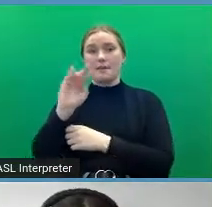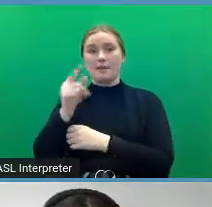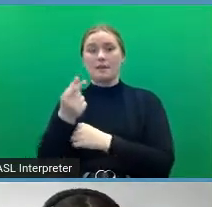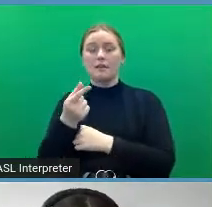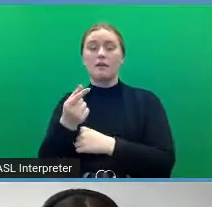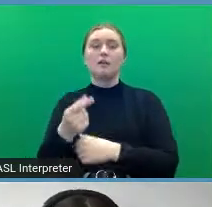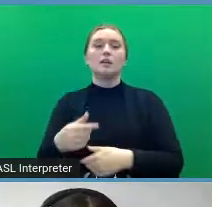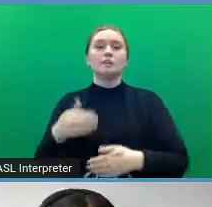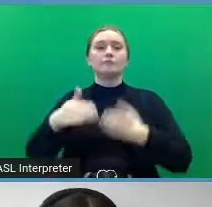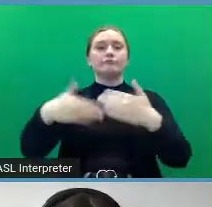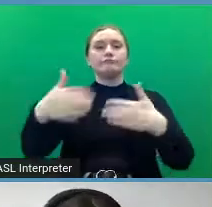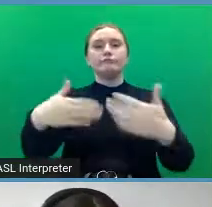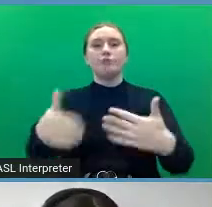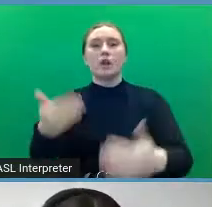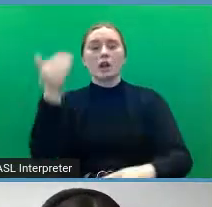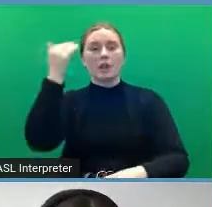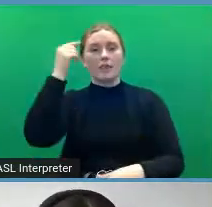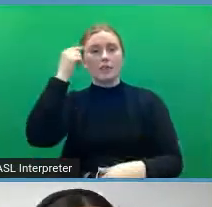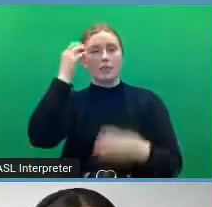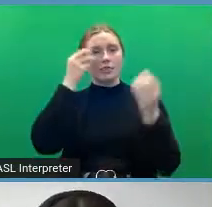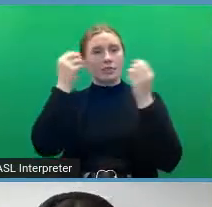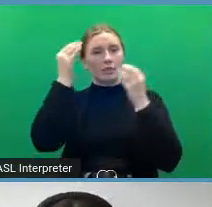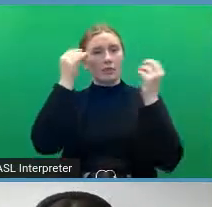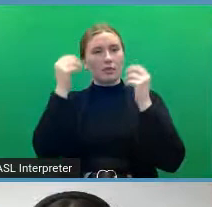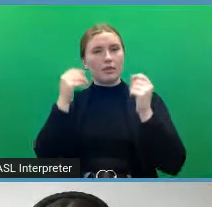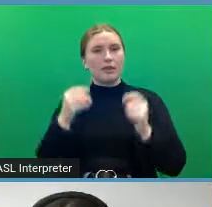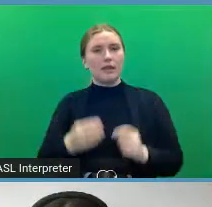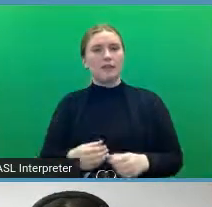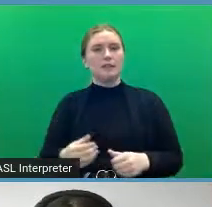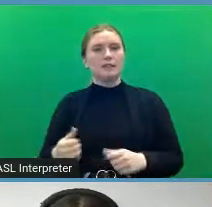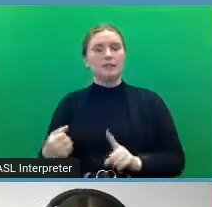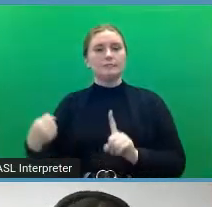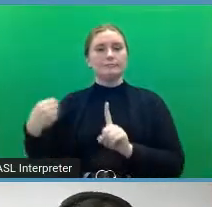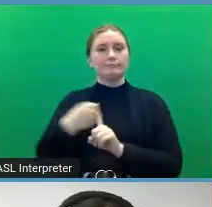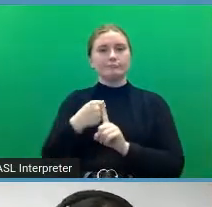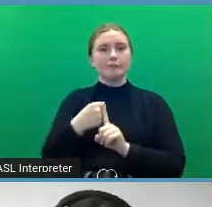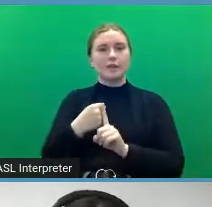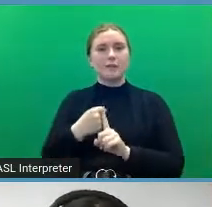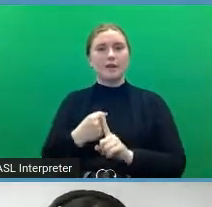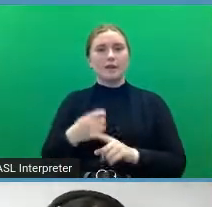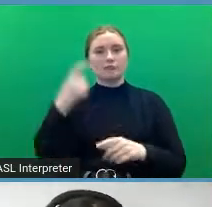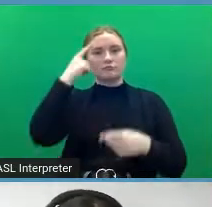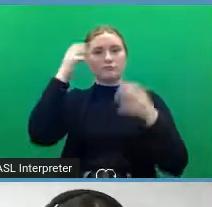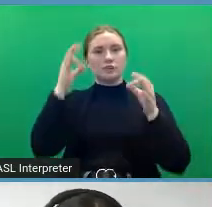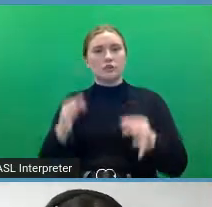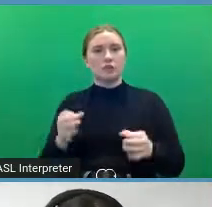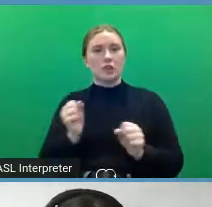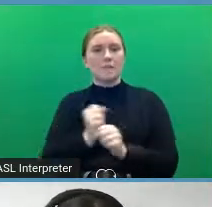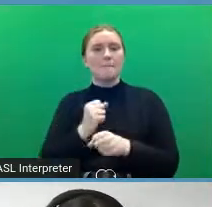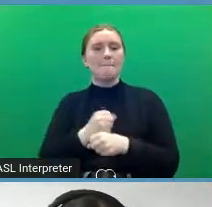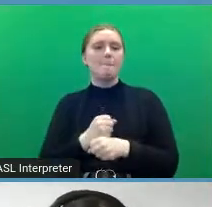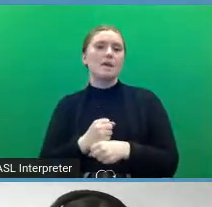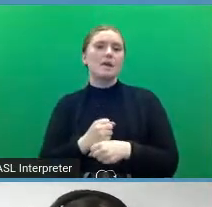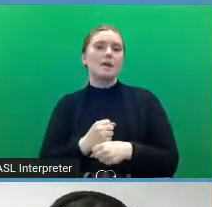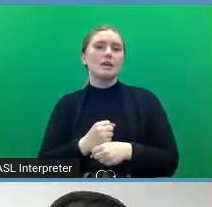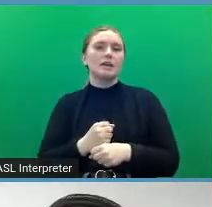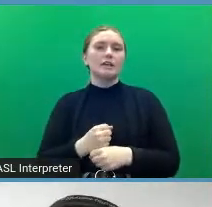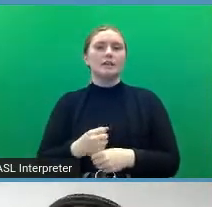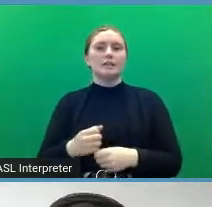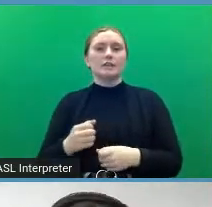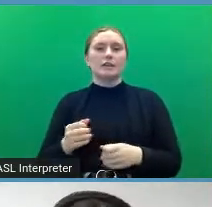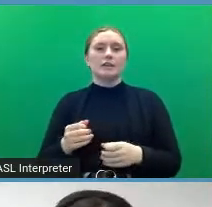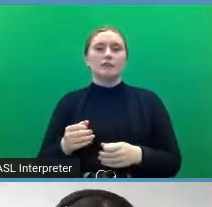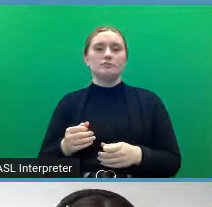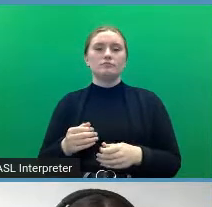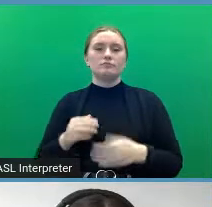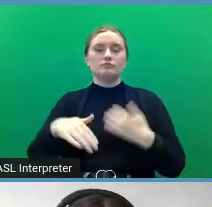about how these are going to influence the decision-making and processes you have around creating video